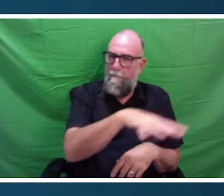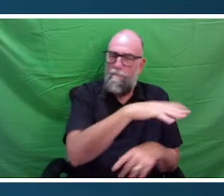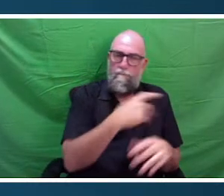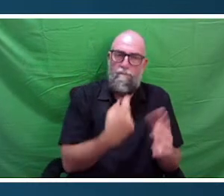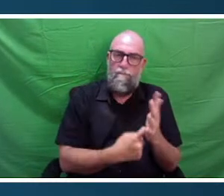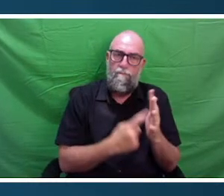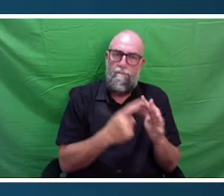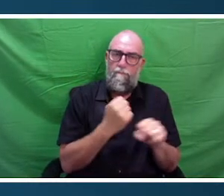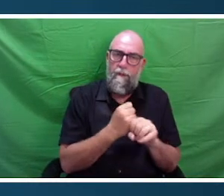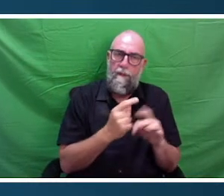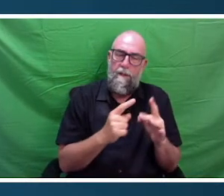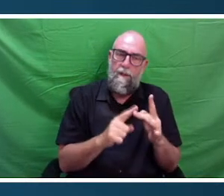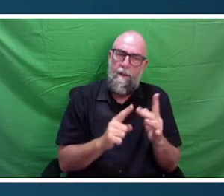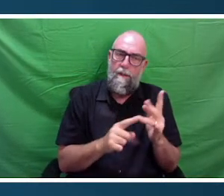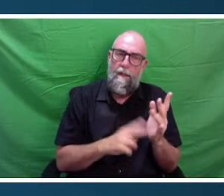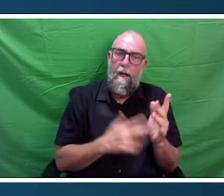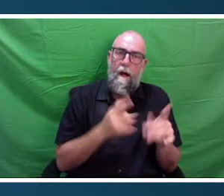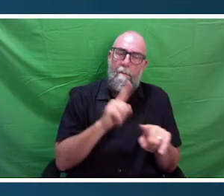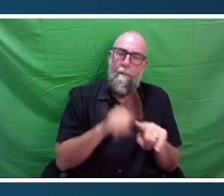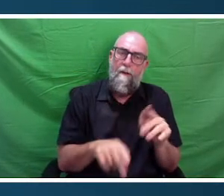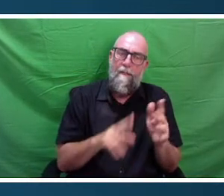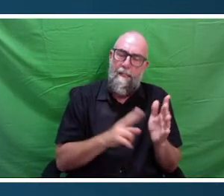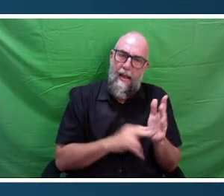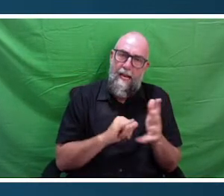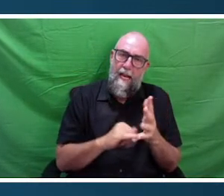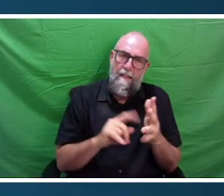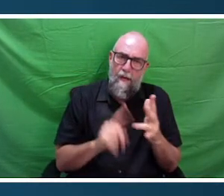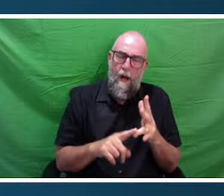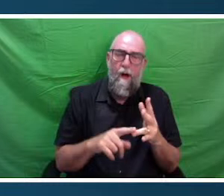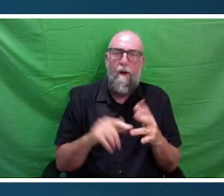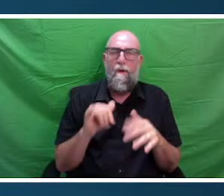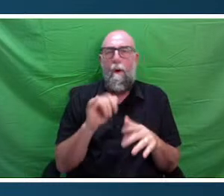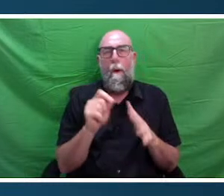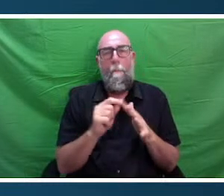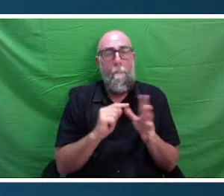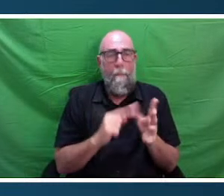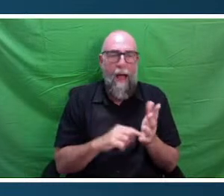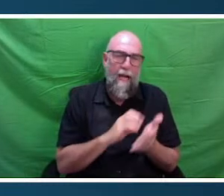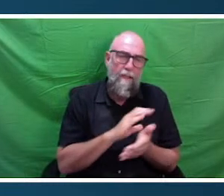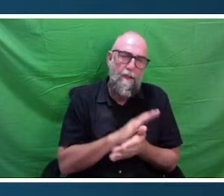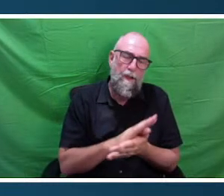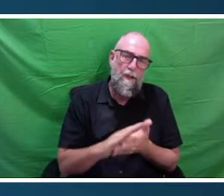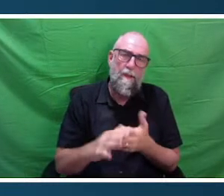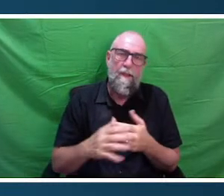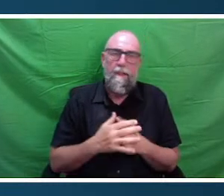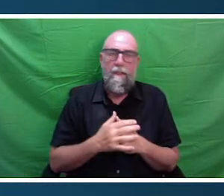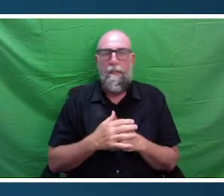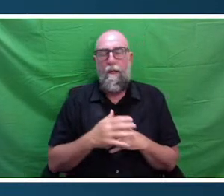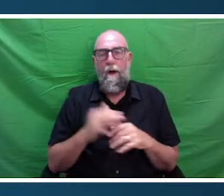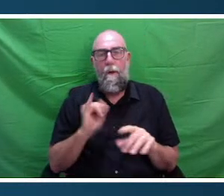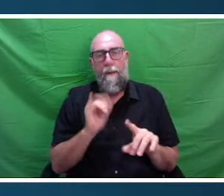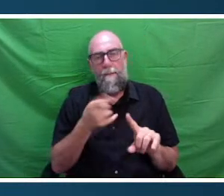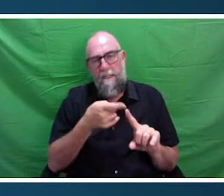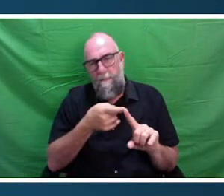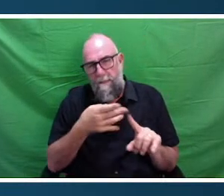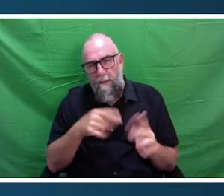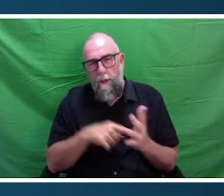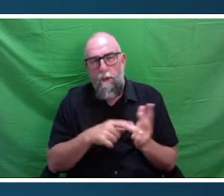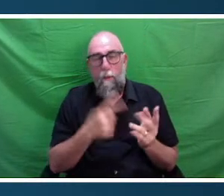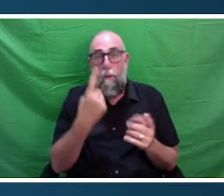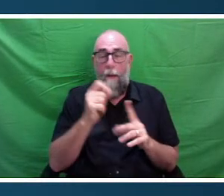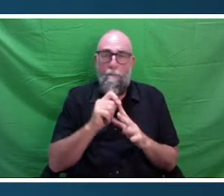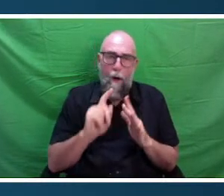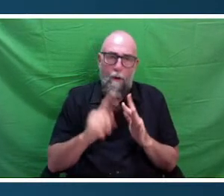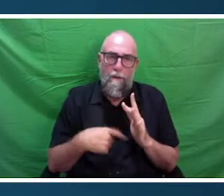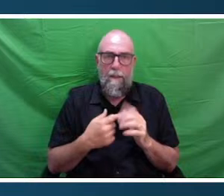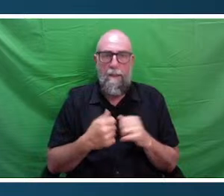NSOs or is kind of done in a patchwork way, or it might sit with a big contractor or be related to a specific project. So one thing we're